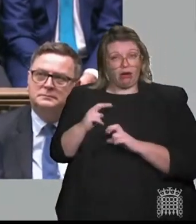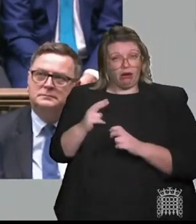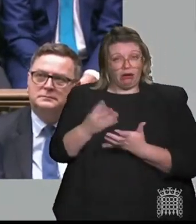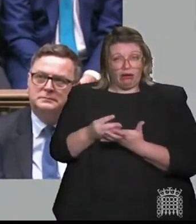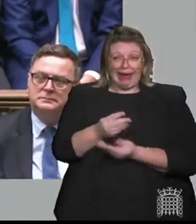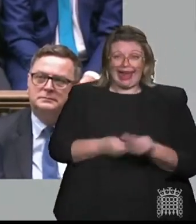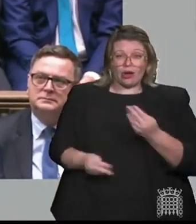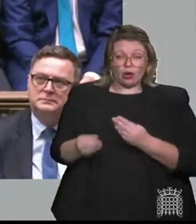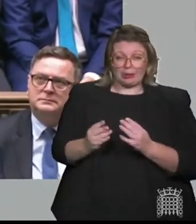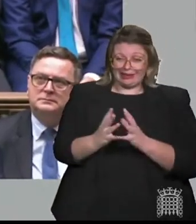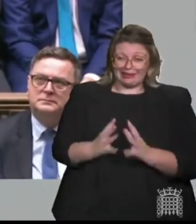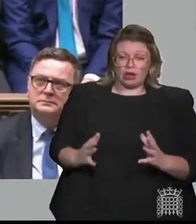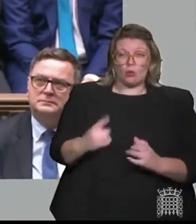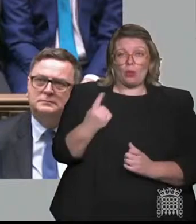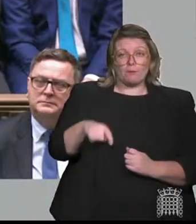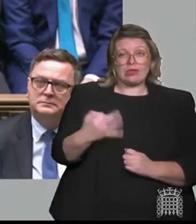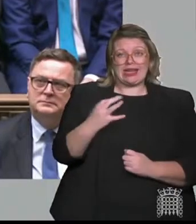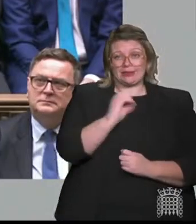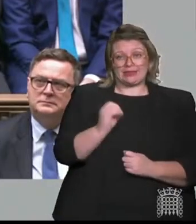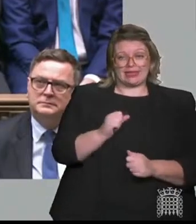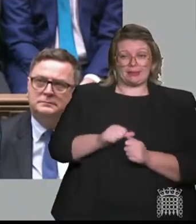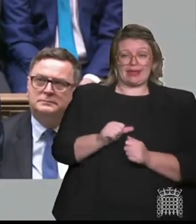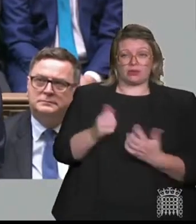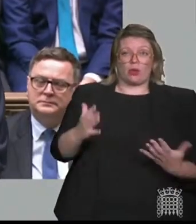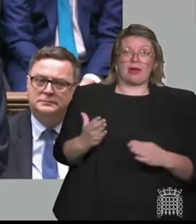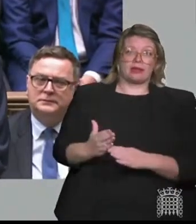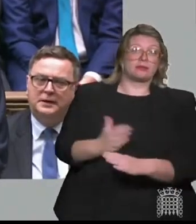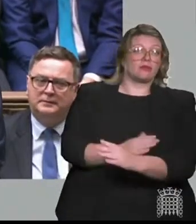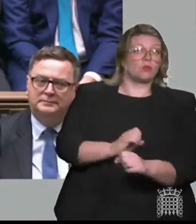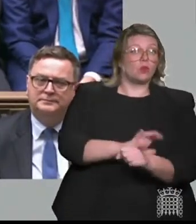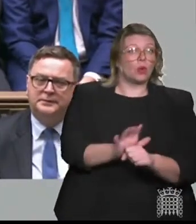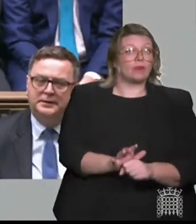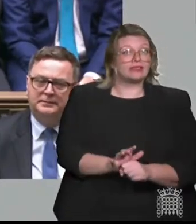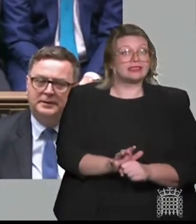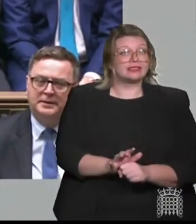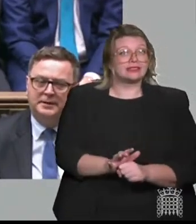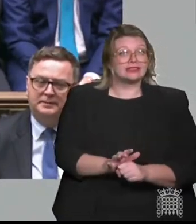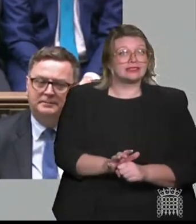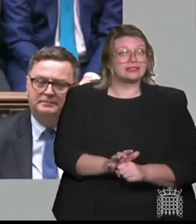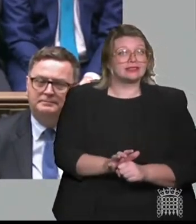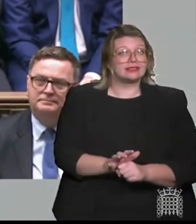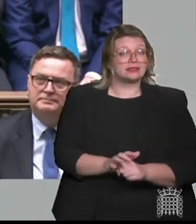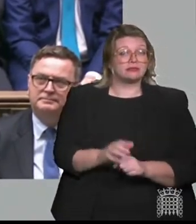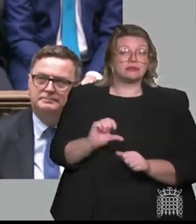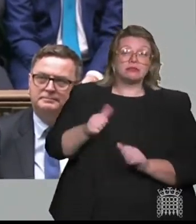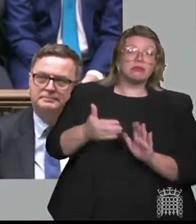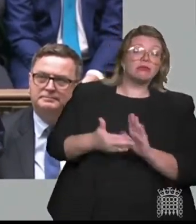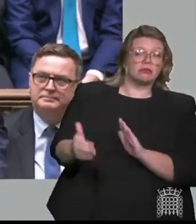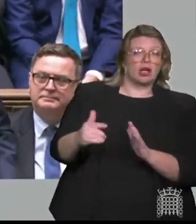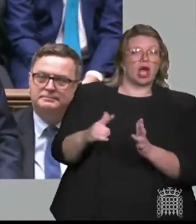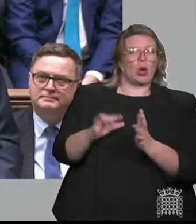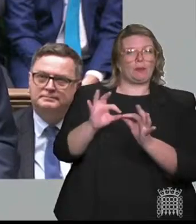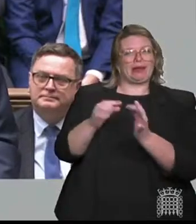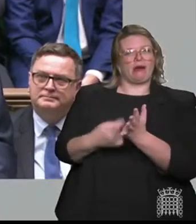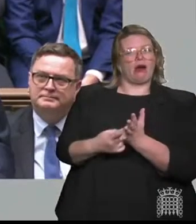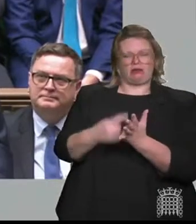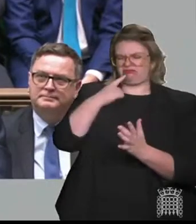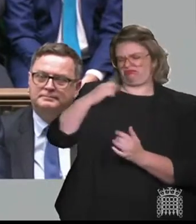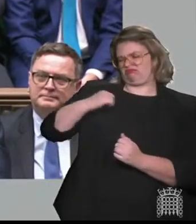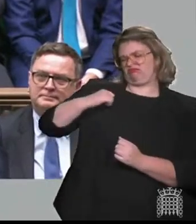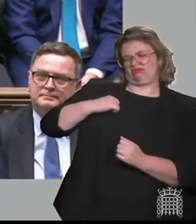is 1.8% larger than pre-pandemic. And looking ahead, the OBR expects the economy to grow